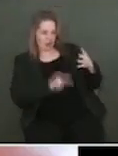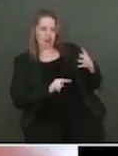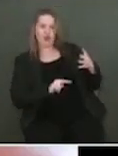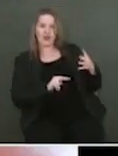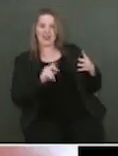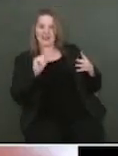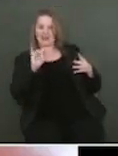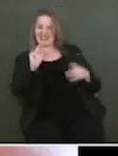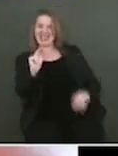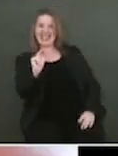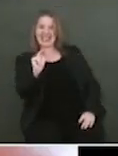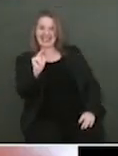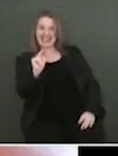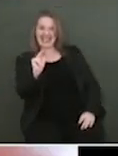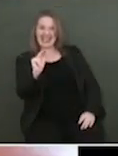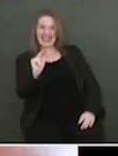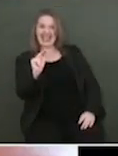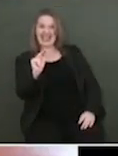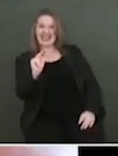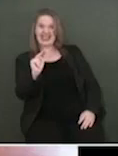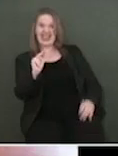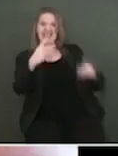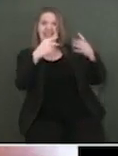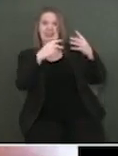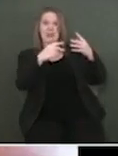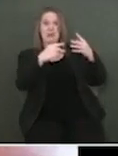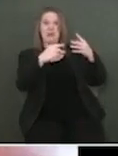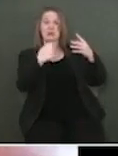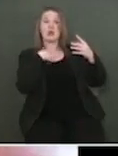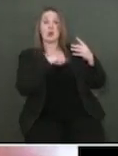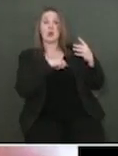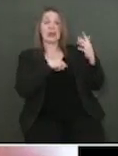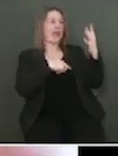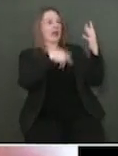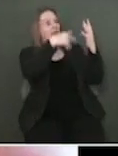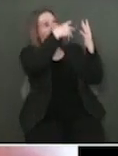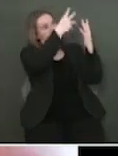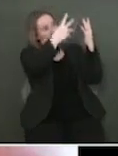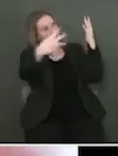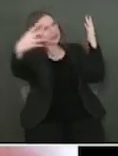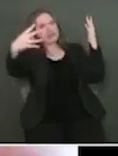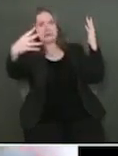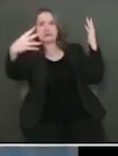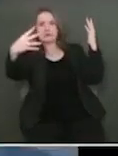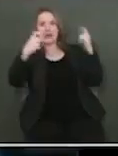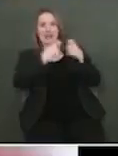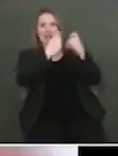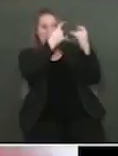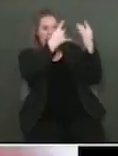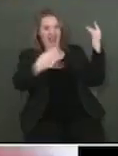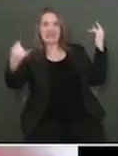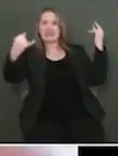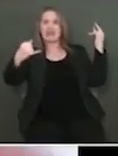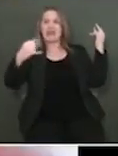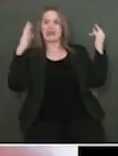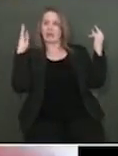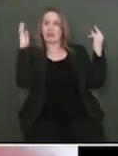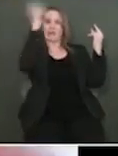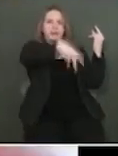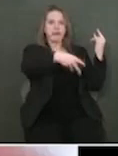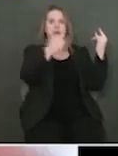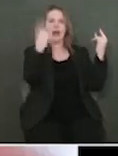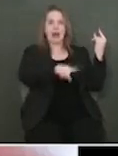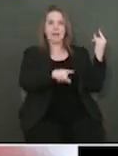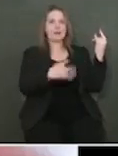of tin that blew across all three phases of an overhead line in our system and caused an outage to, you know, a few